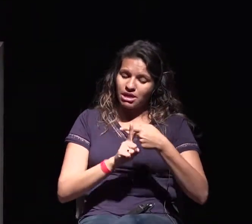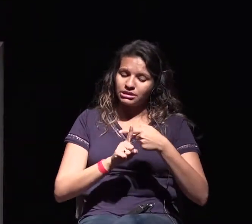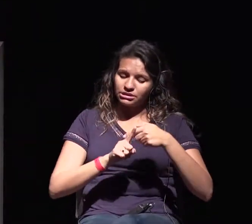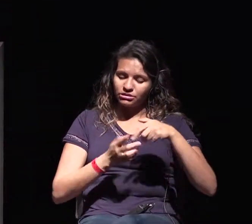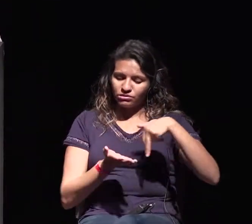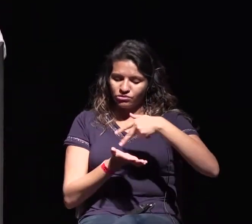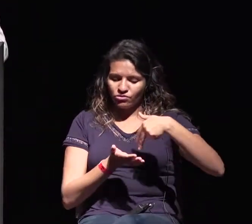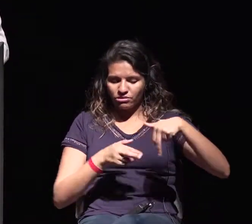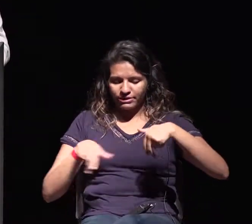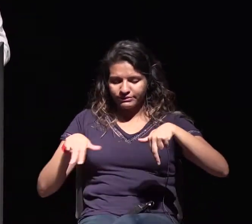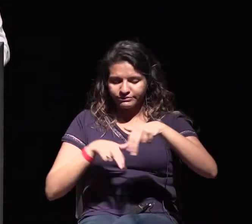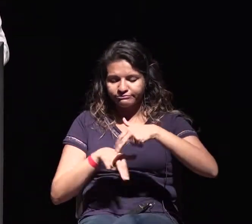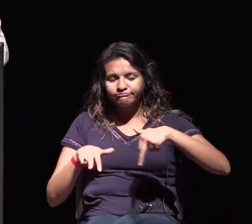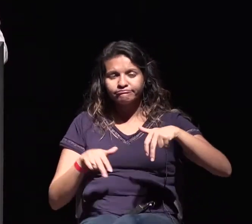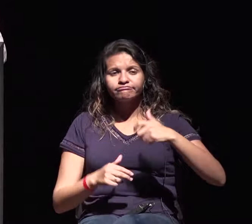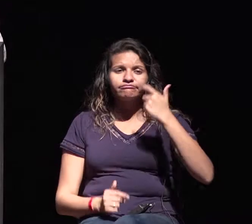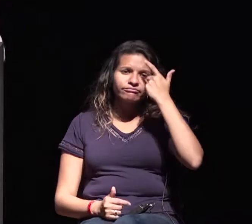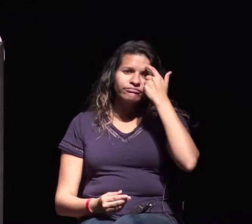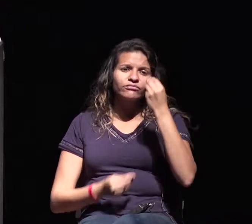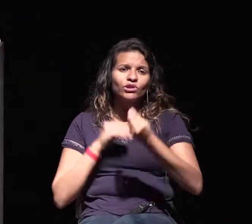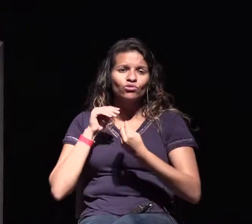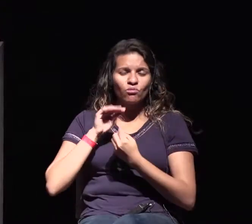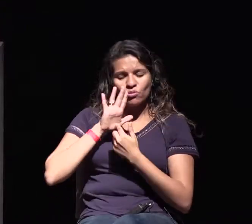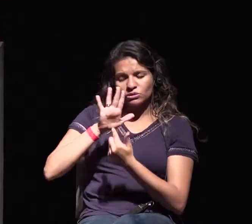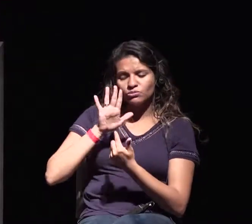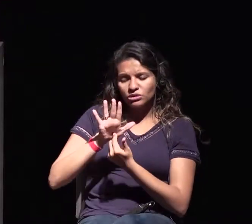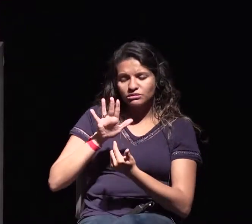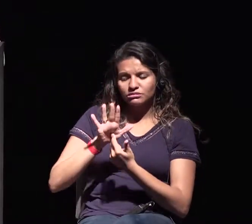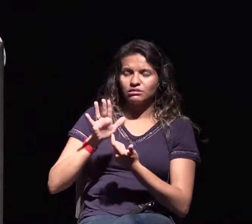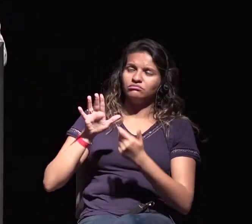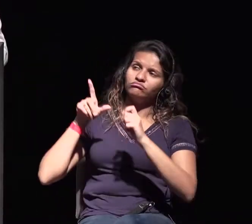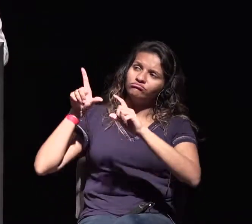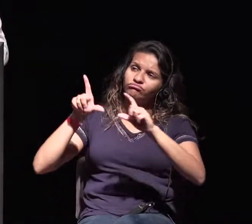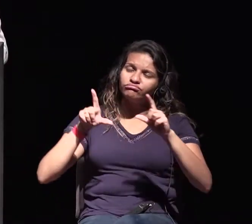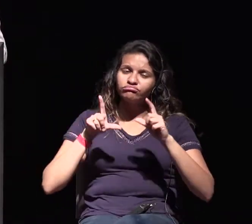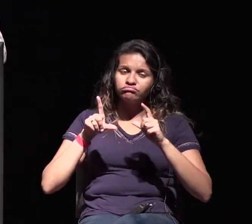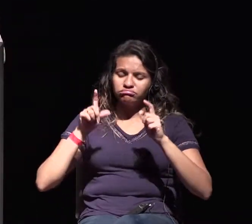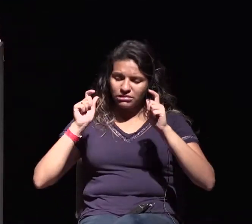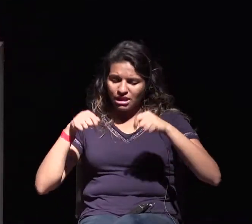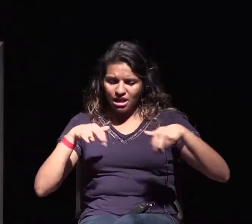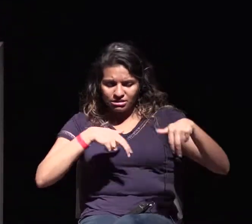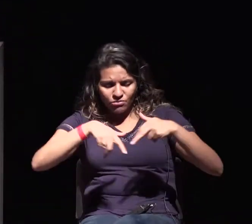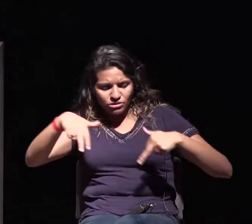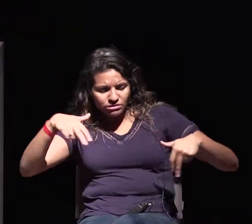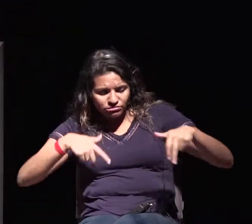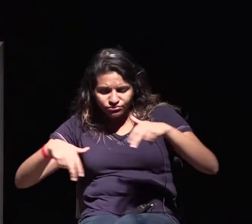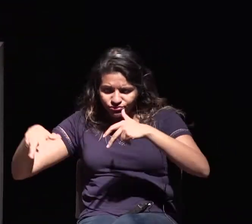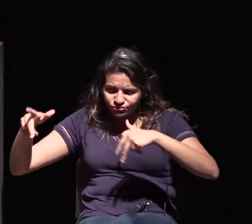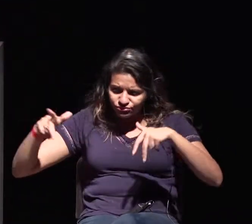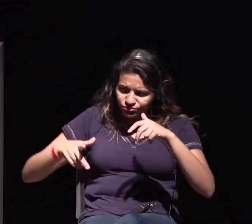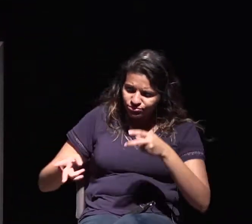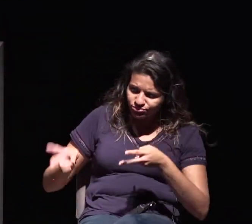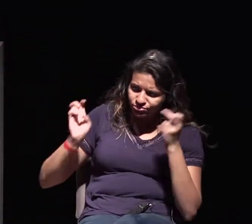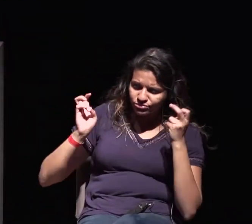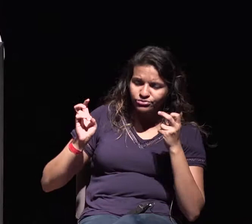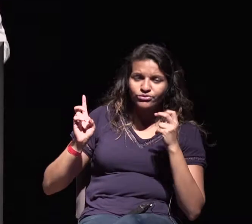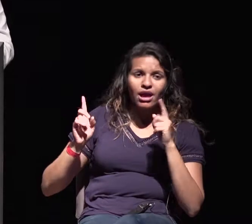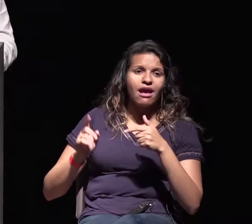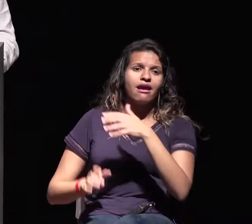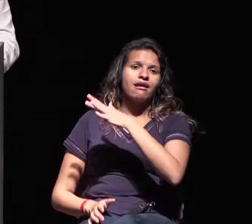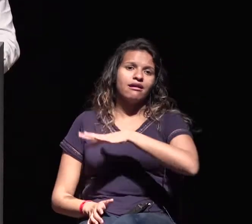of the exhibition and the possibility of an exhibition for a given context. The decor